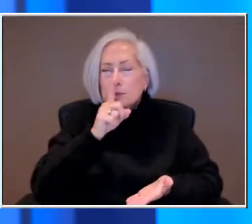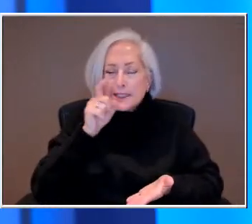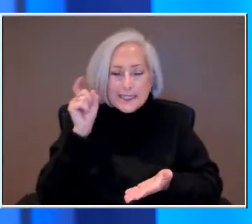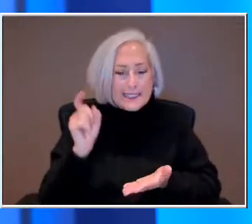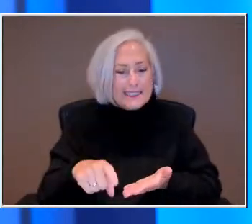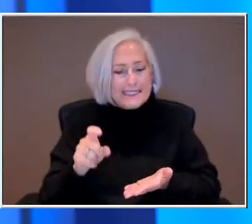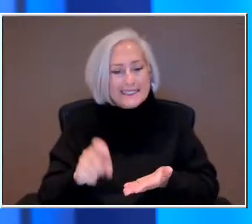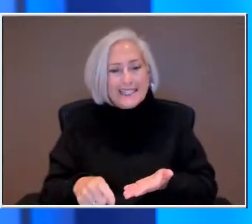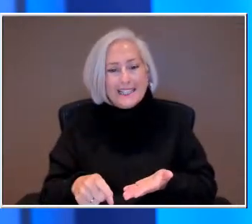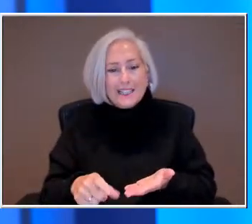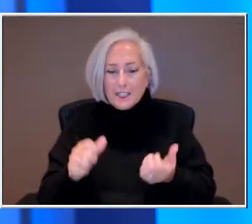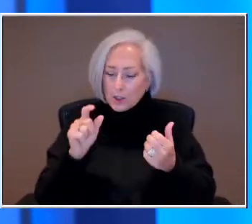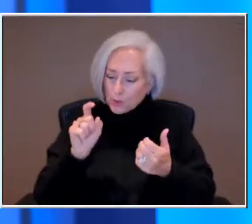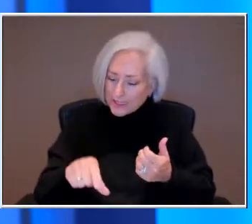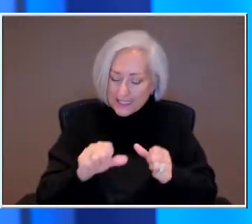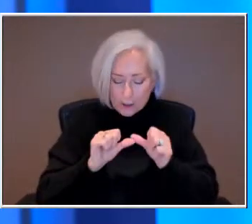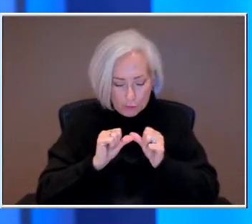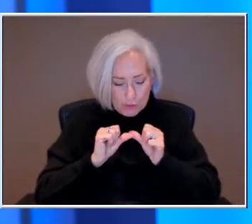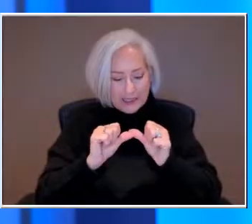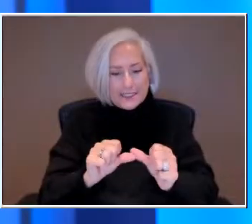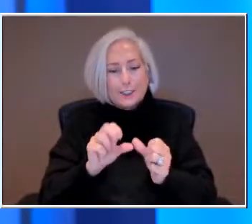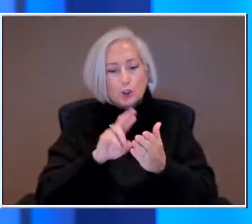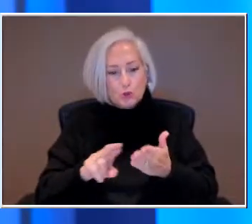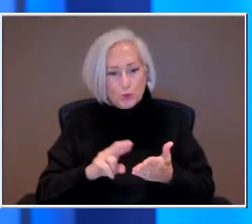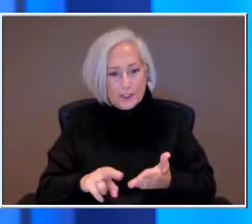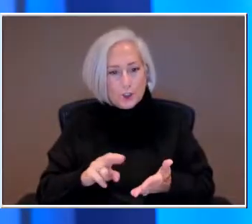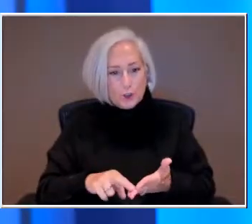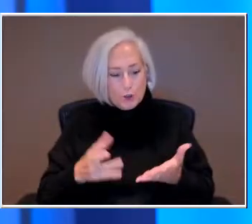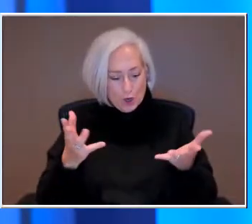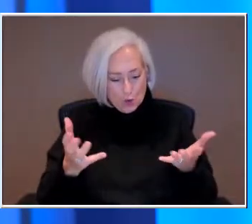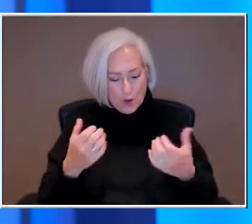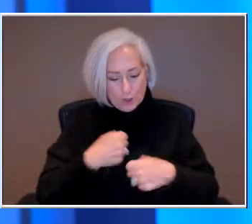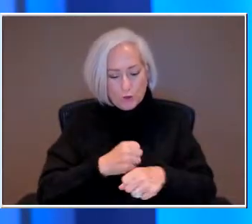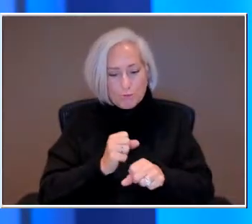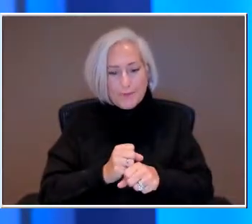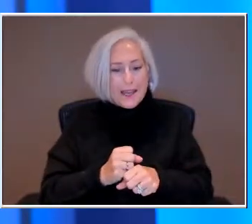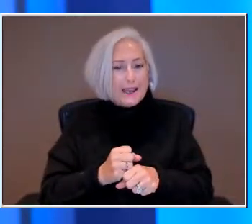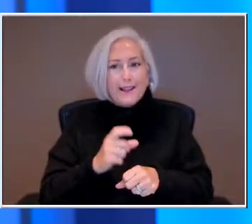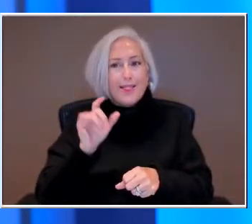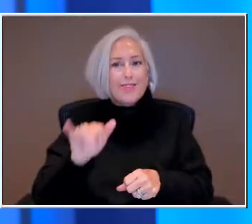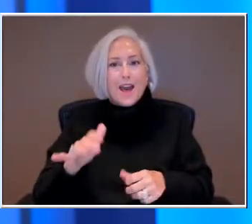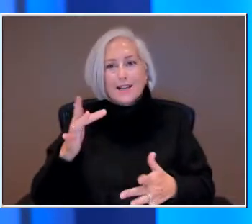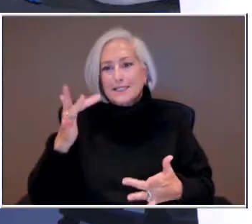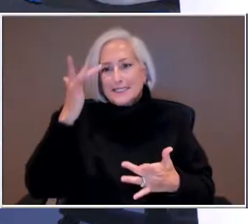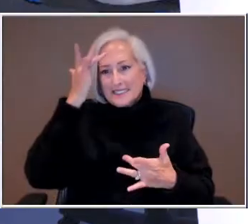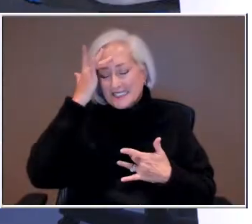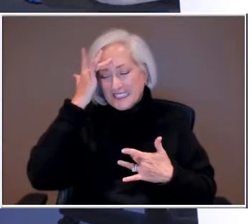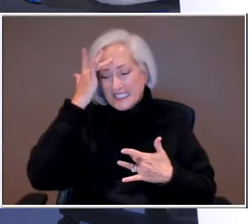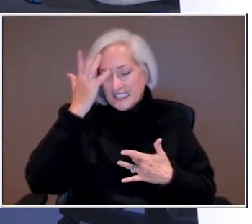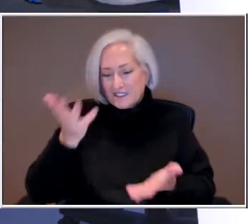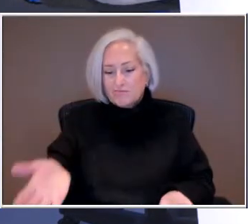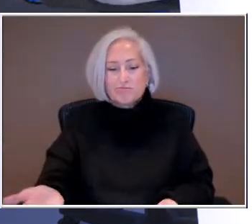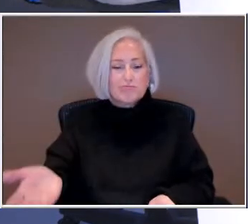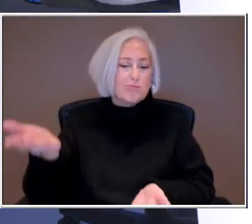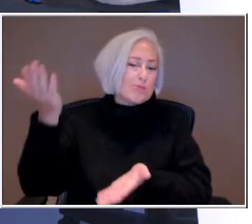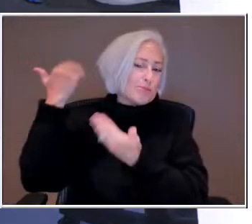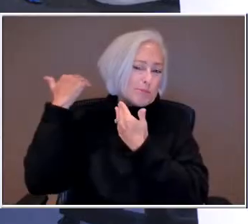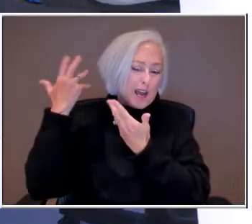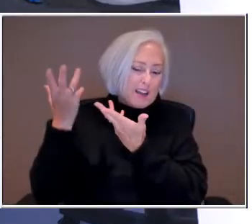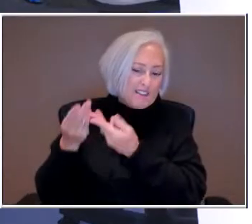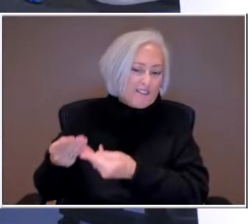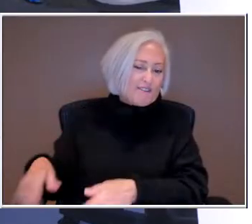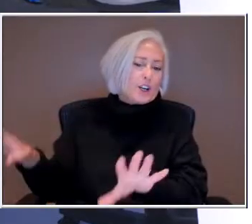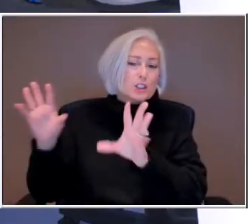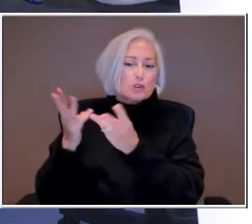got to continue research. We want to make this a thing of the past. We can do it. I think your message on this Monday morning is the